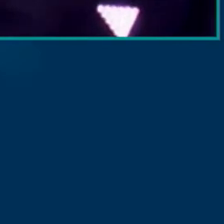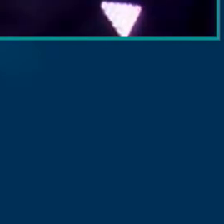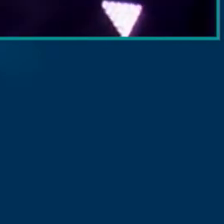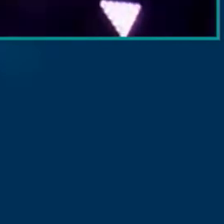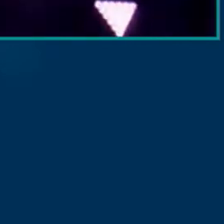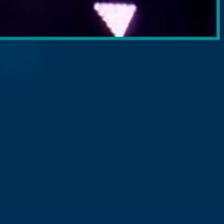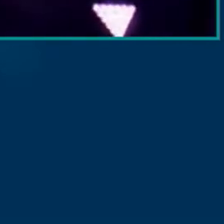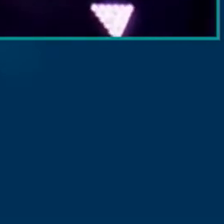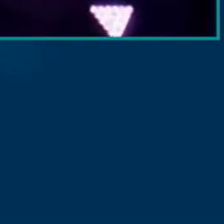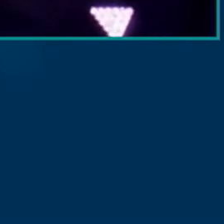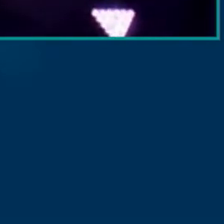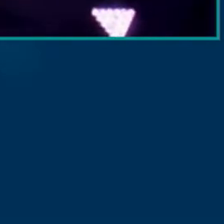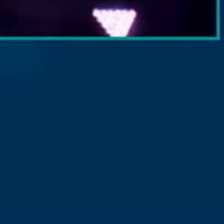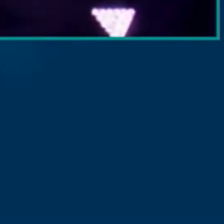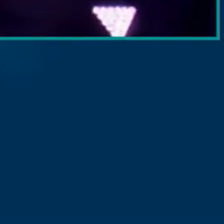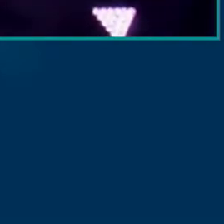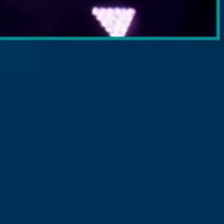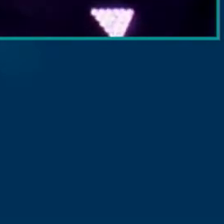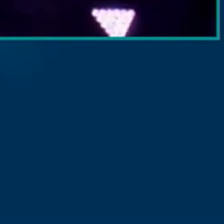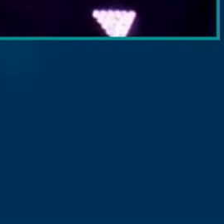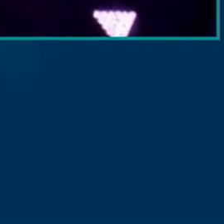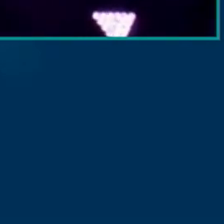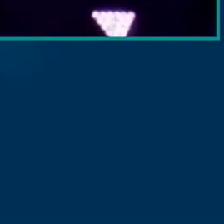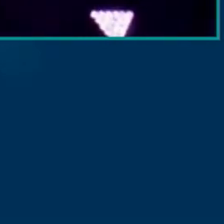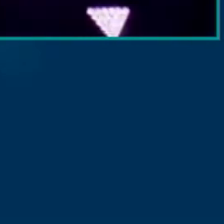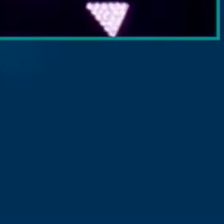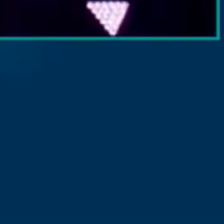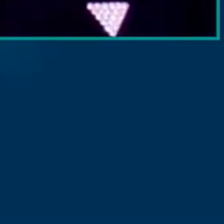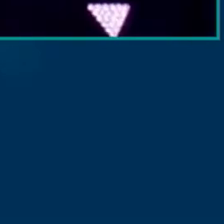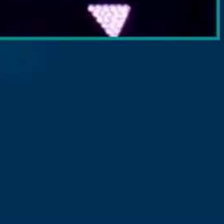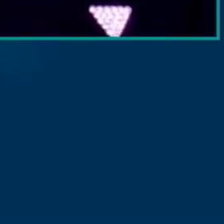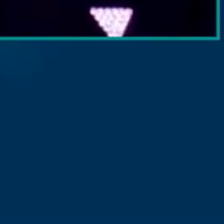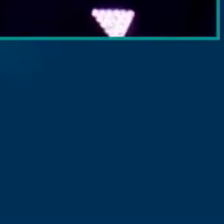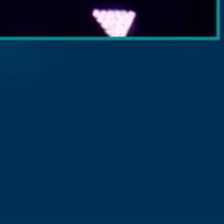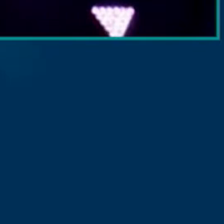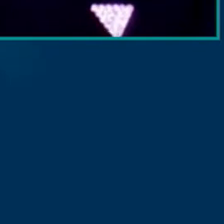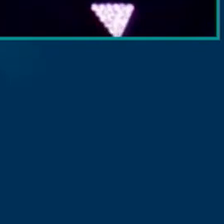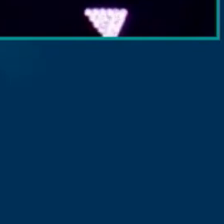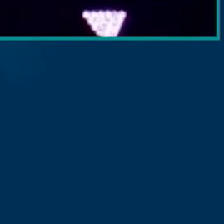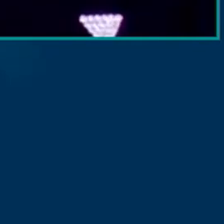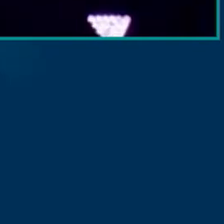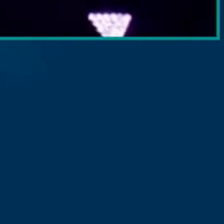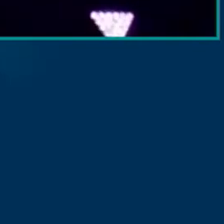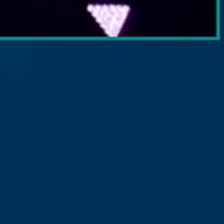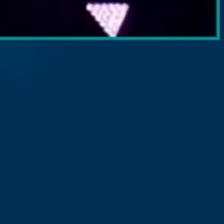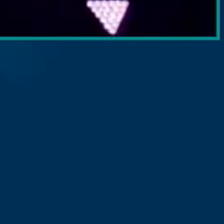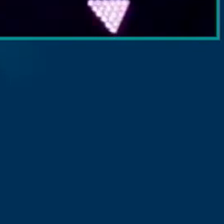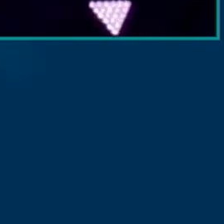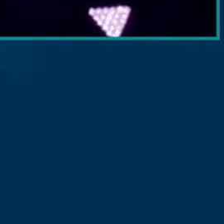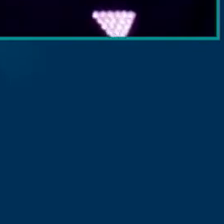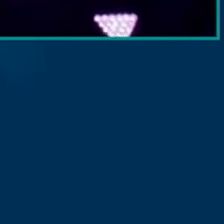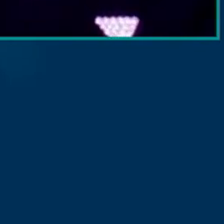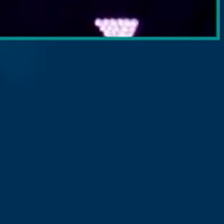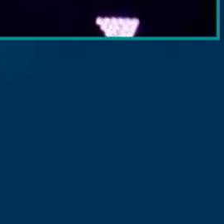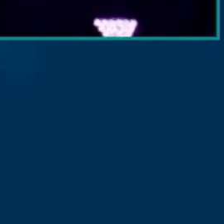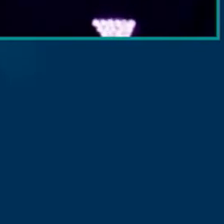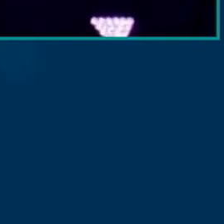consider the guidance and the minimum standards contained in them as the rules of